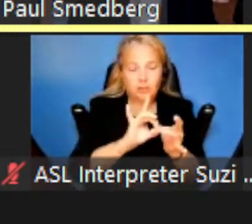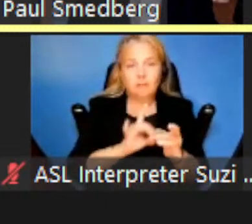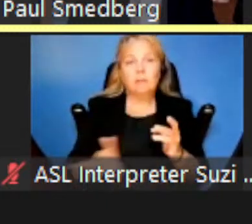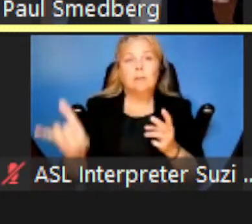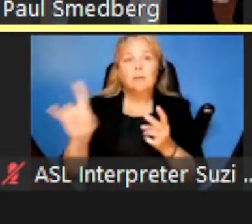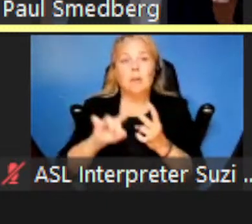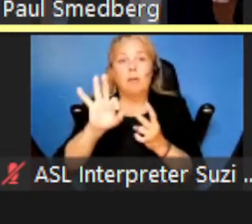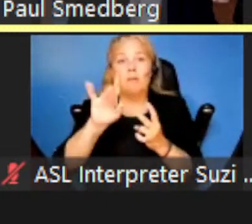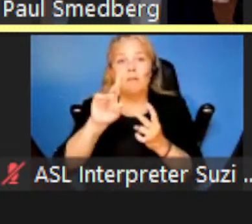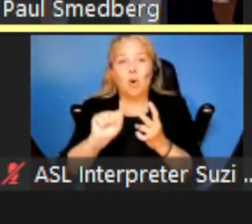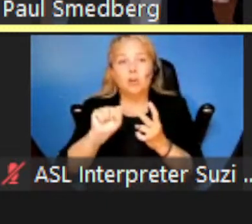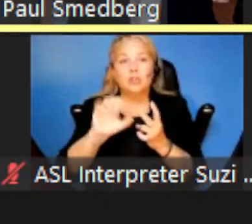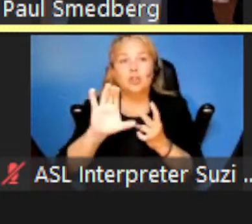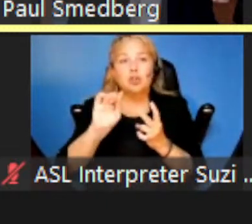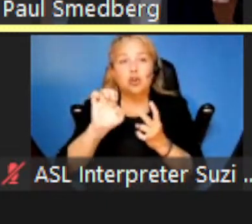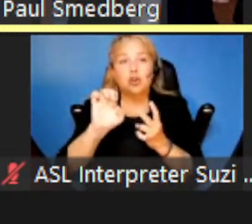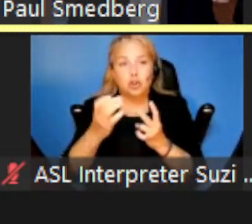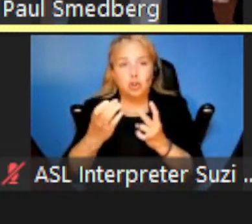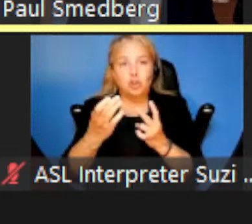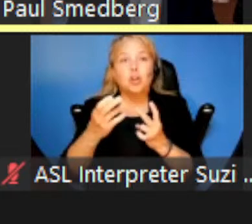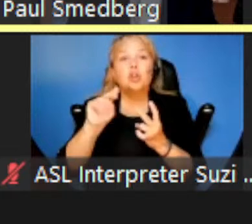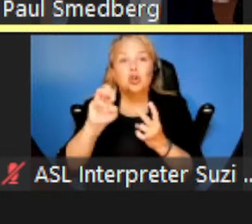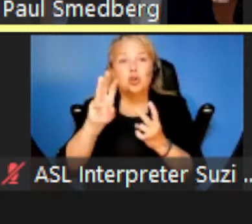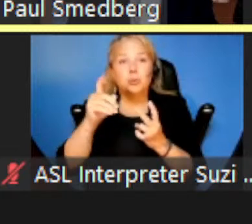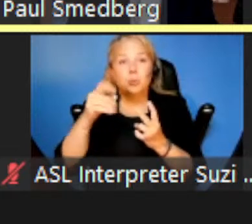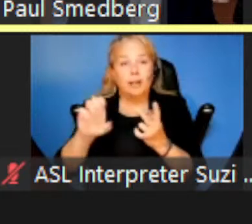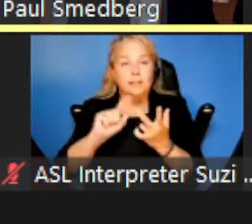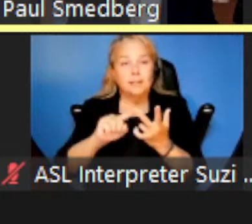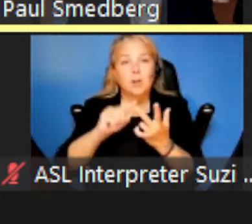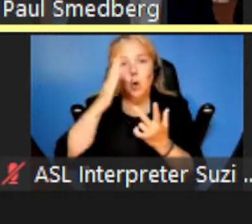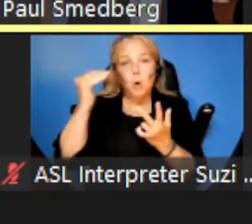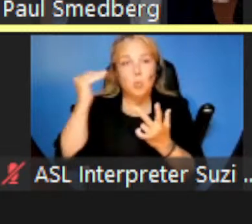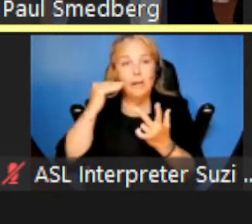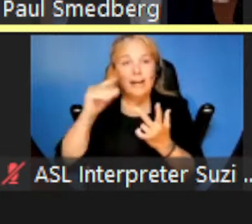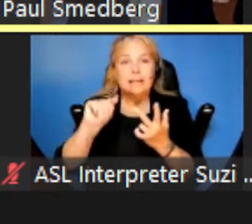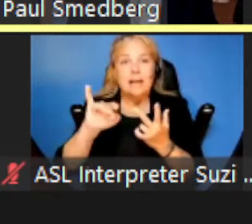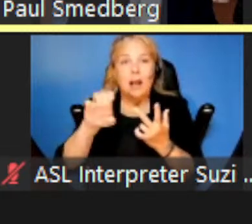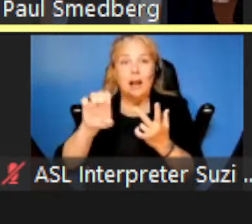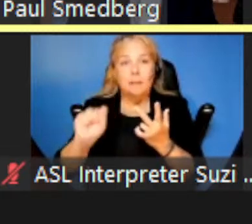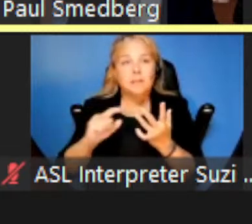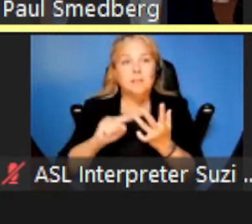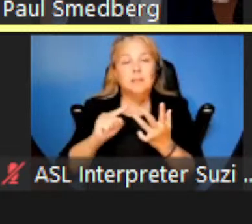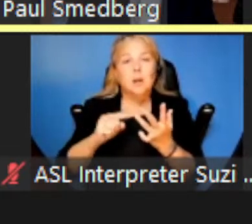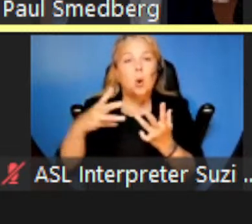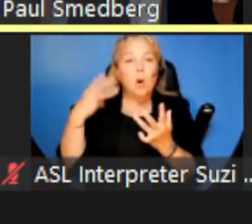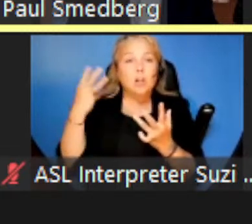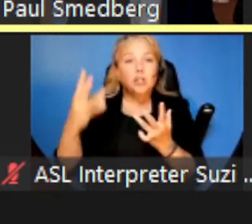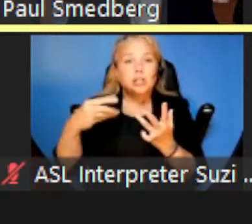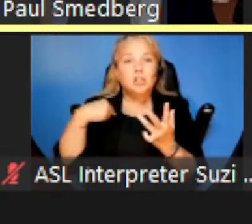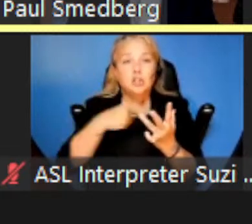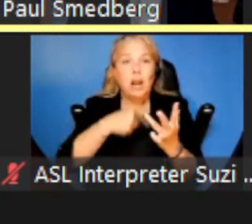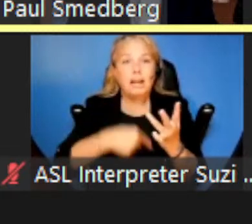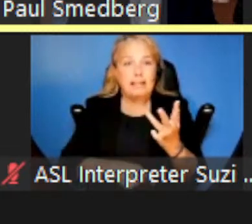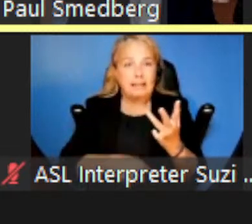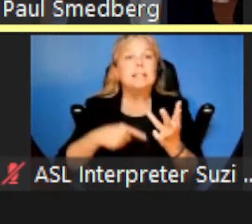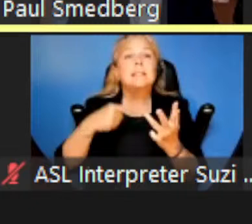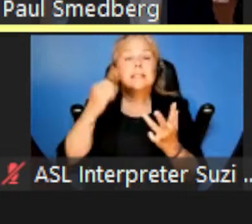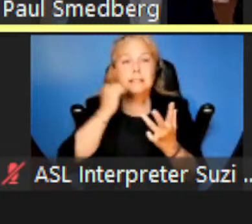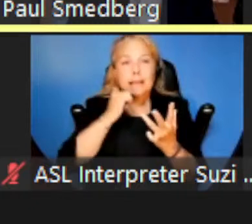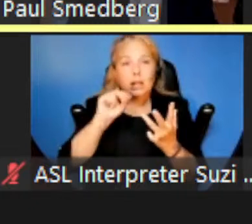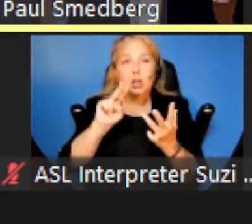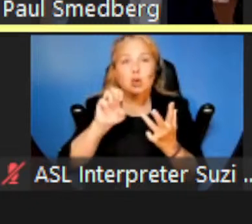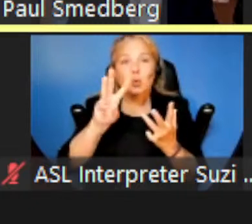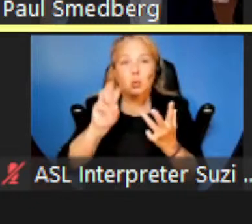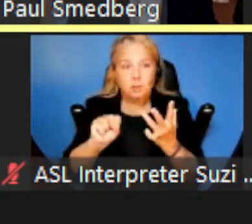Falls Church News Press, Korean Times, Washington Chinese Daily News,